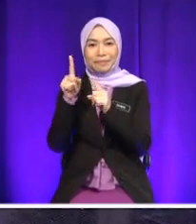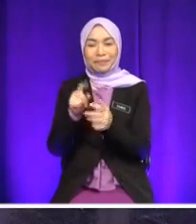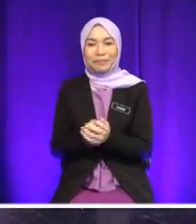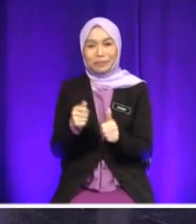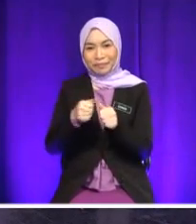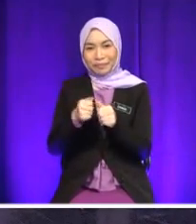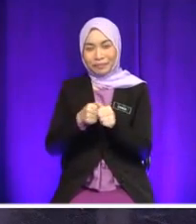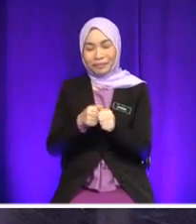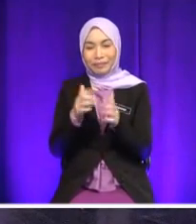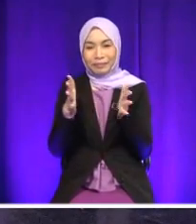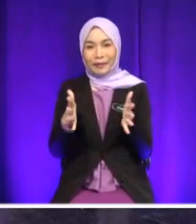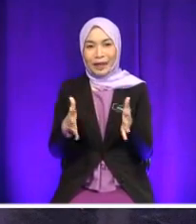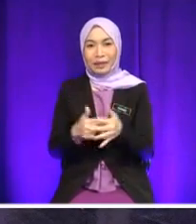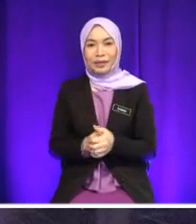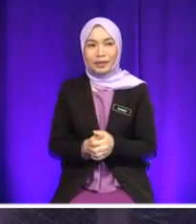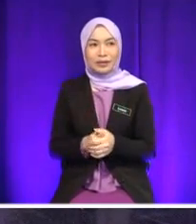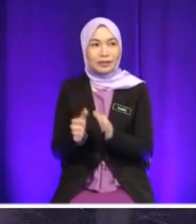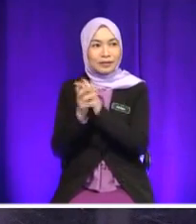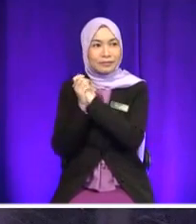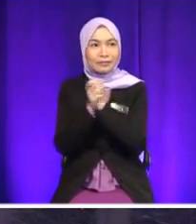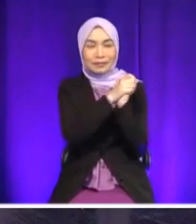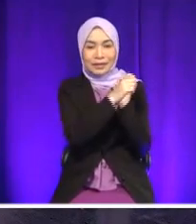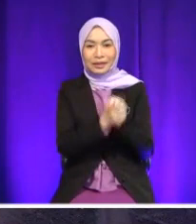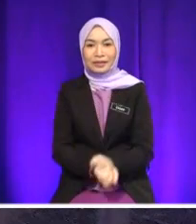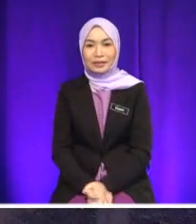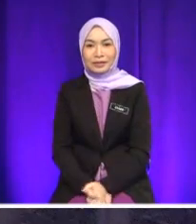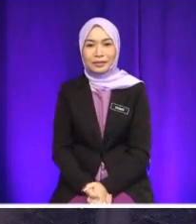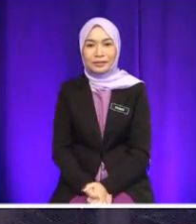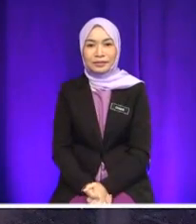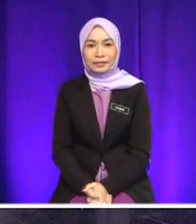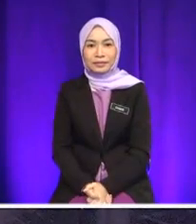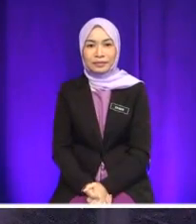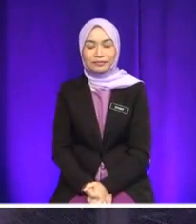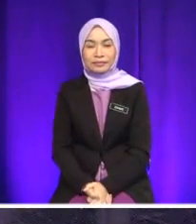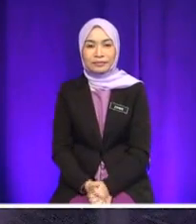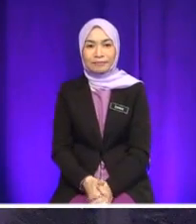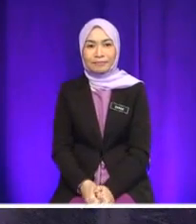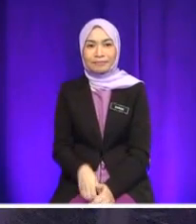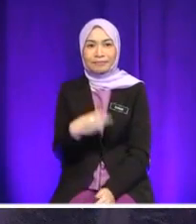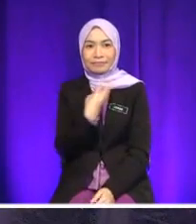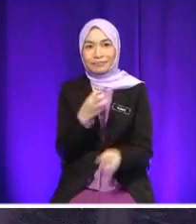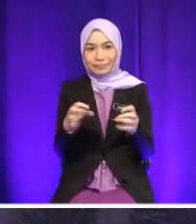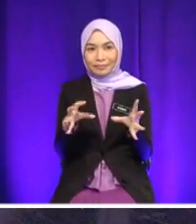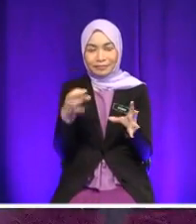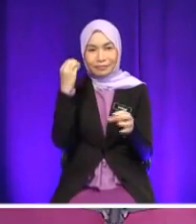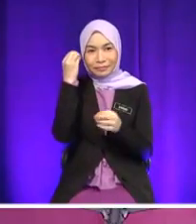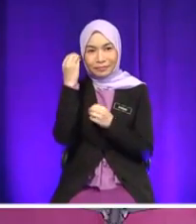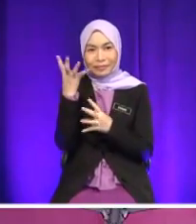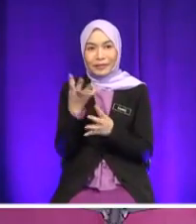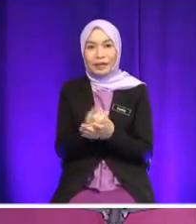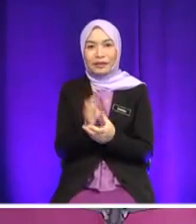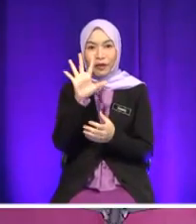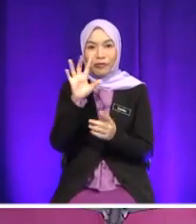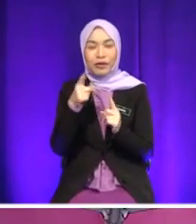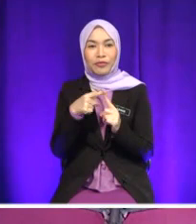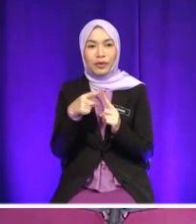of you. All Okay. right. So we have touched about all 5 points over there, Yes. haven't we? Yeah. So now let's move